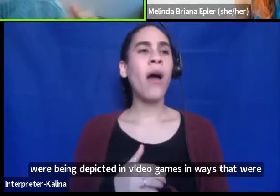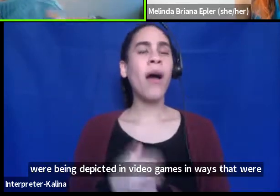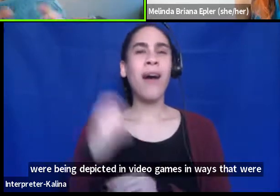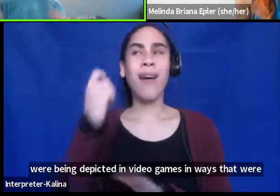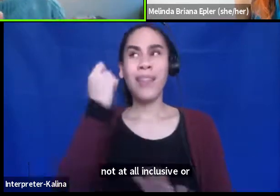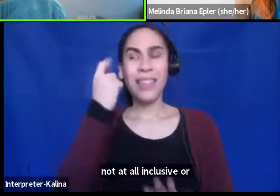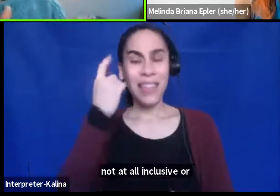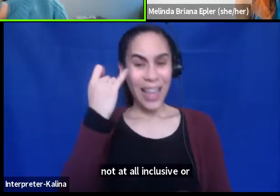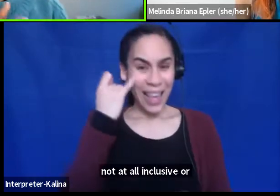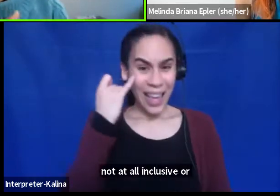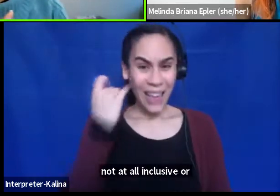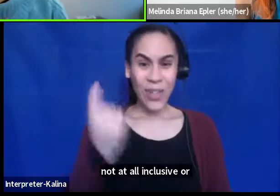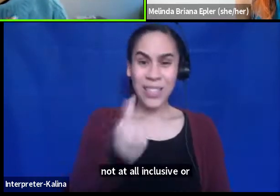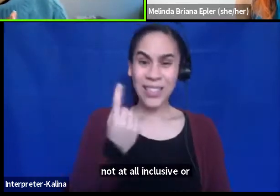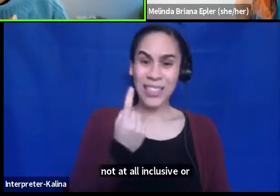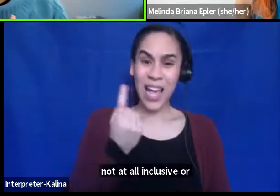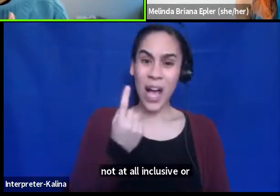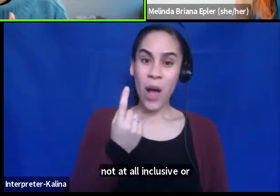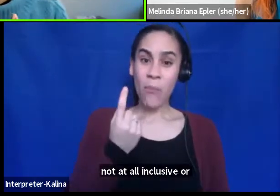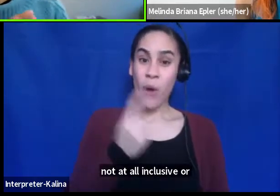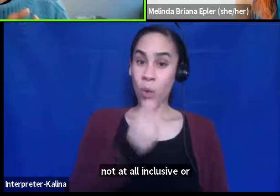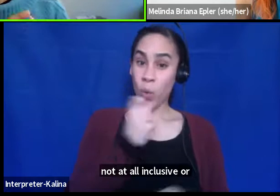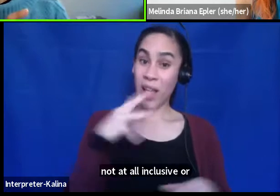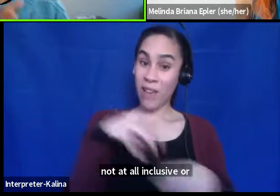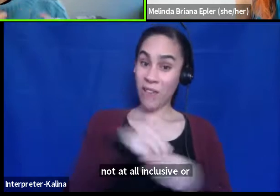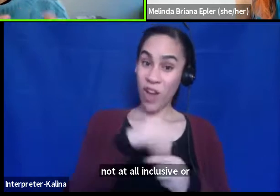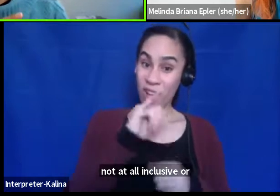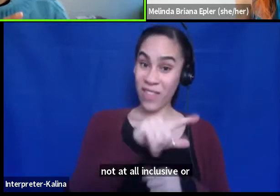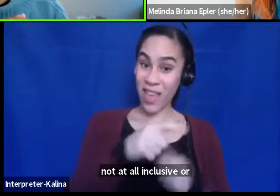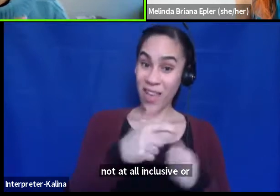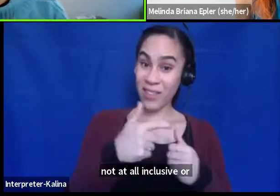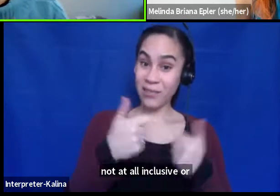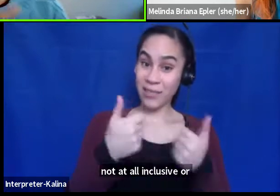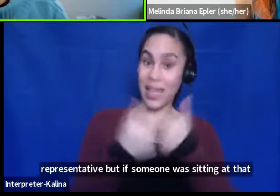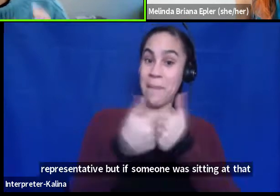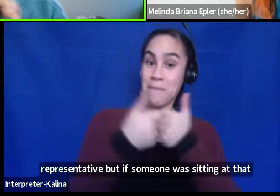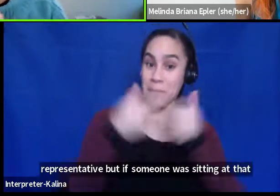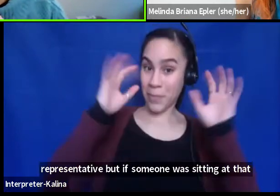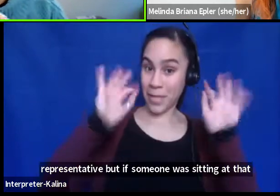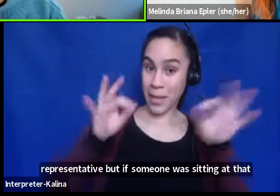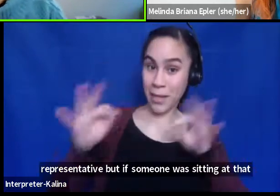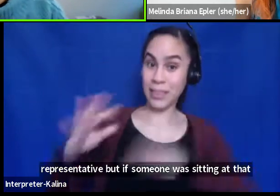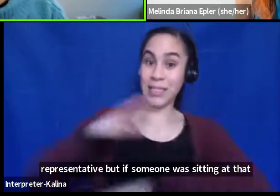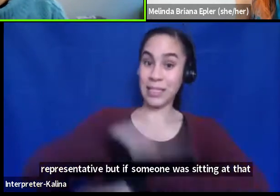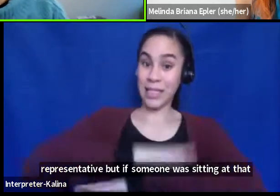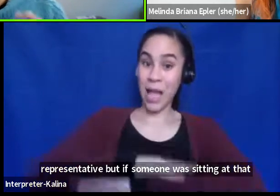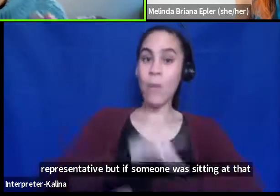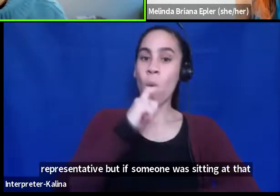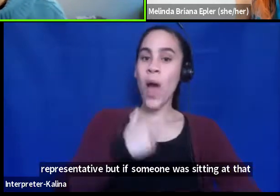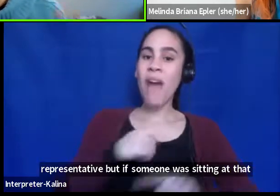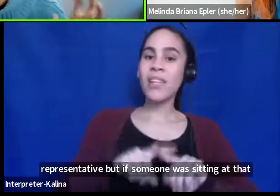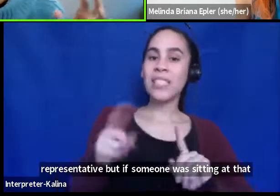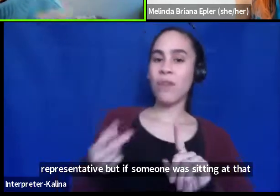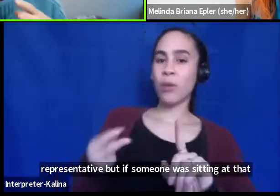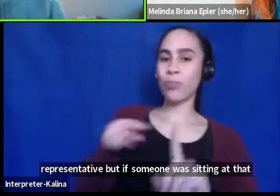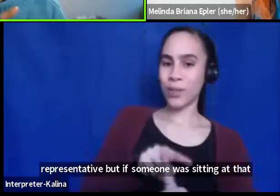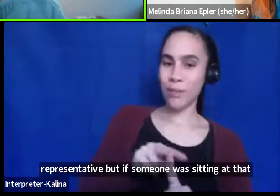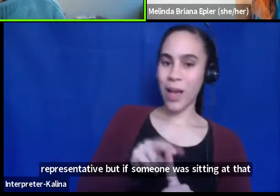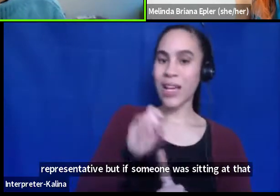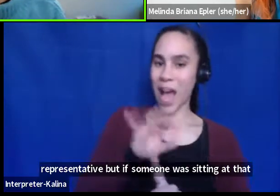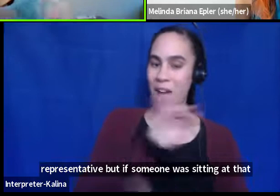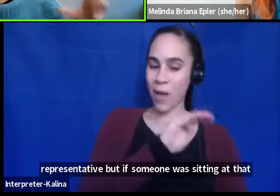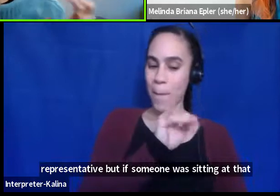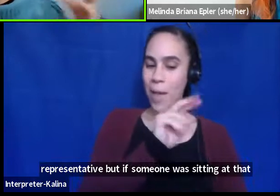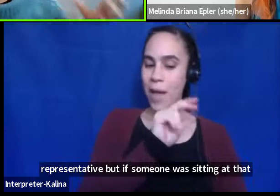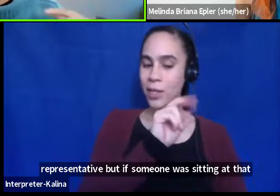if someone was sitting at that decision-making table, who had the perspective of a member of that community, the